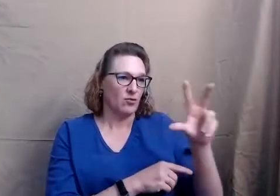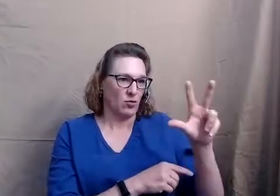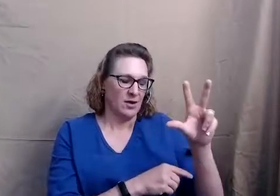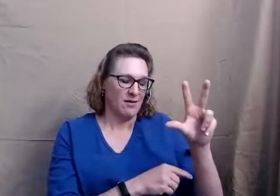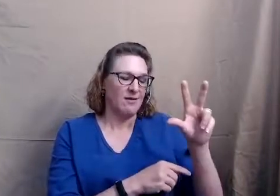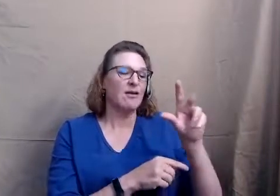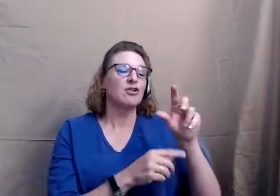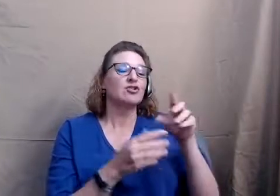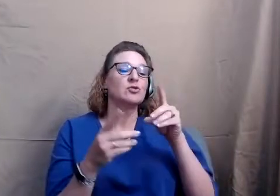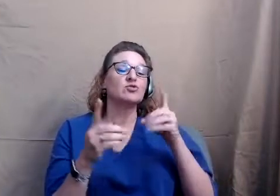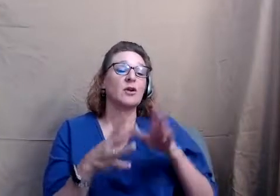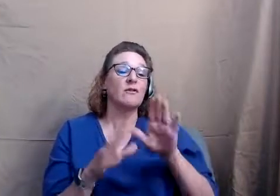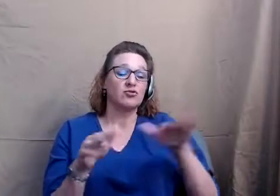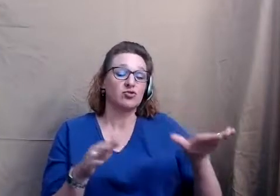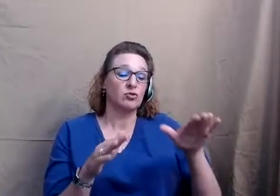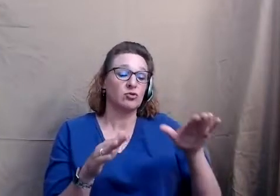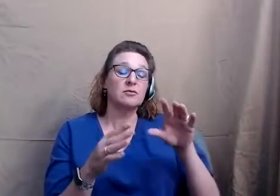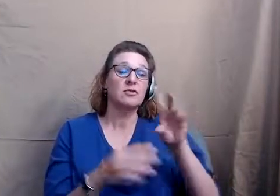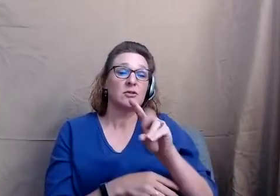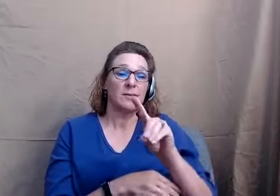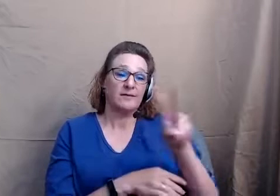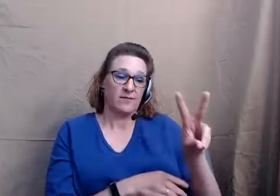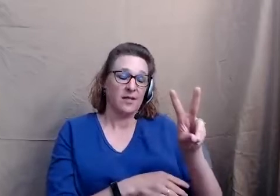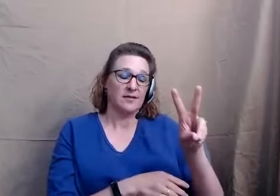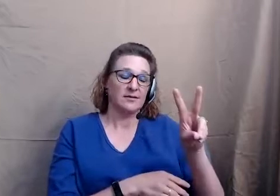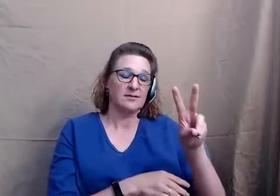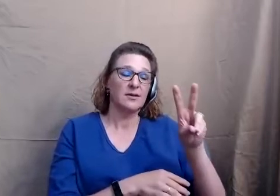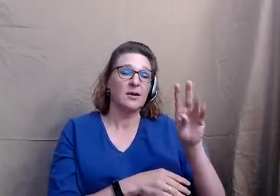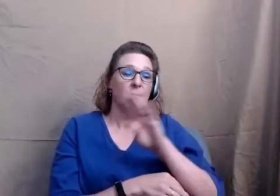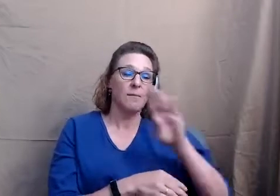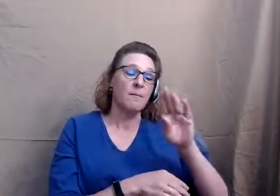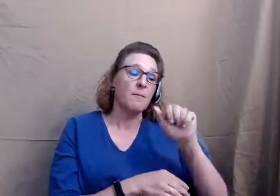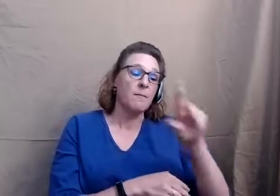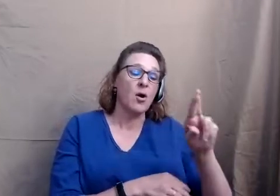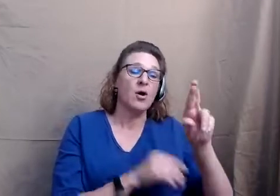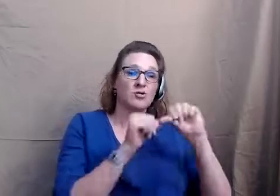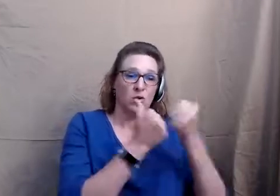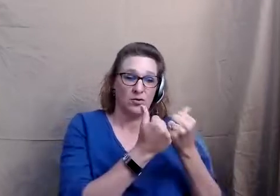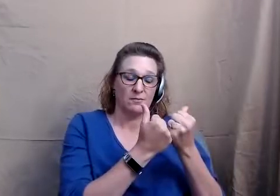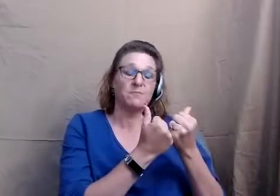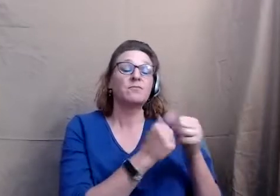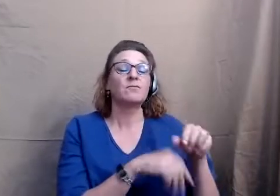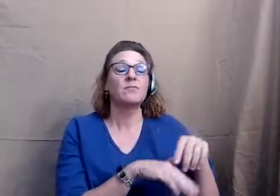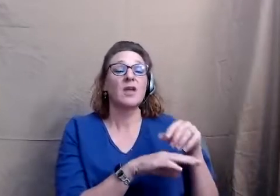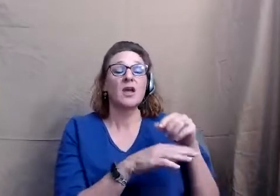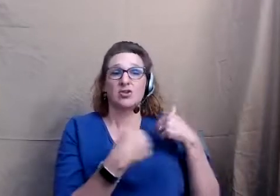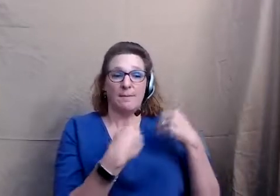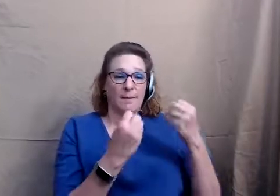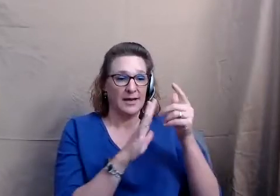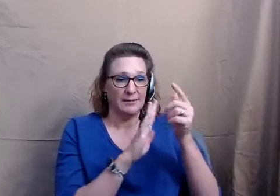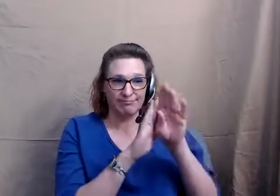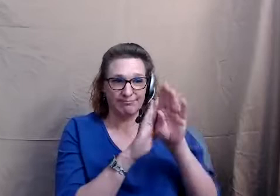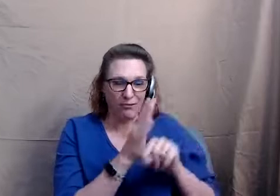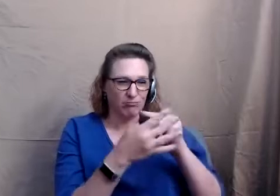Domestic Violence Project at the American Bar Association Center on Children and the Law. Before joining the Center on Children and the Law, Professor